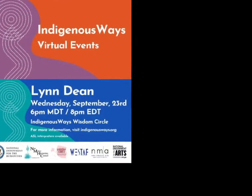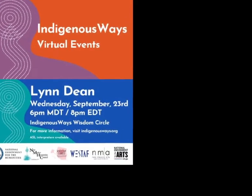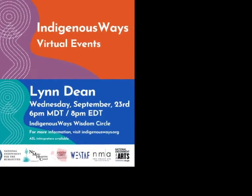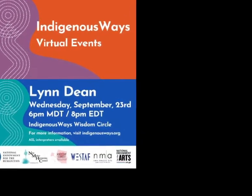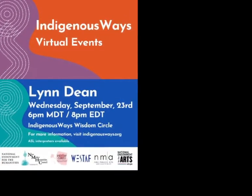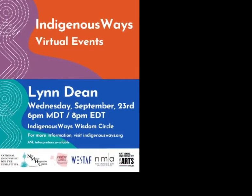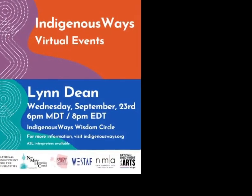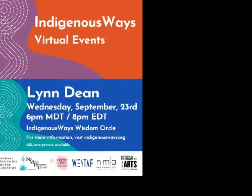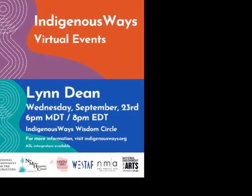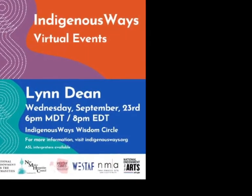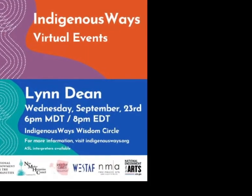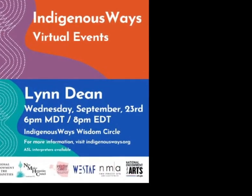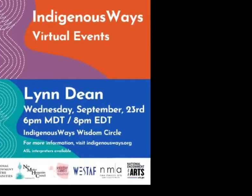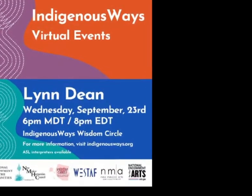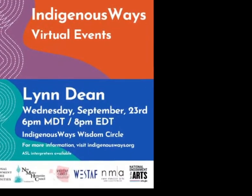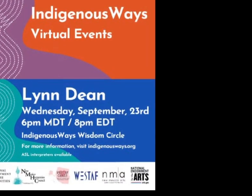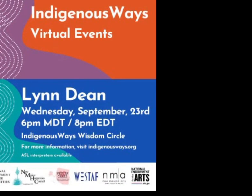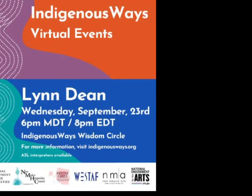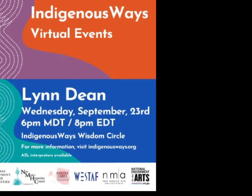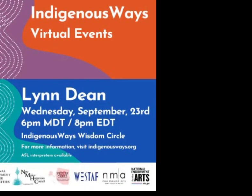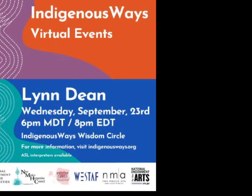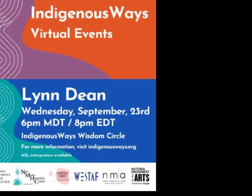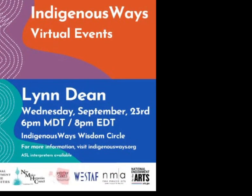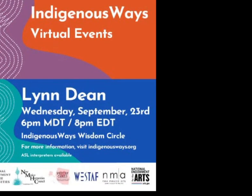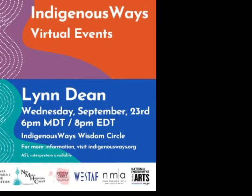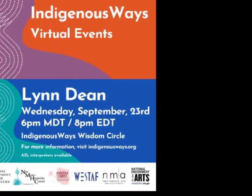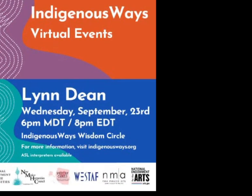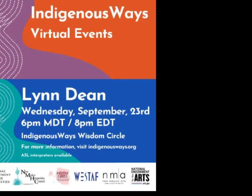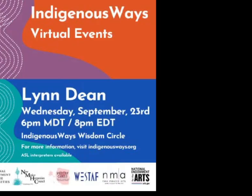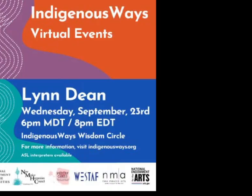Take a breath, step outside.